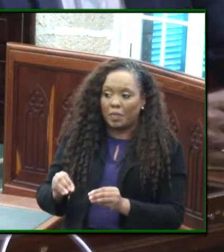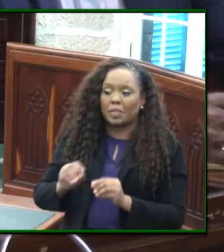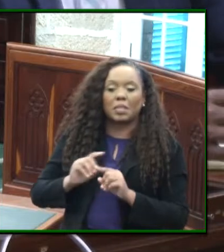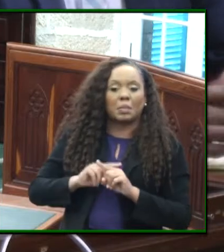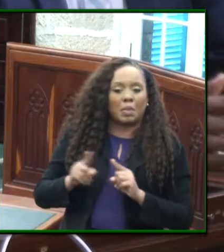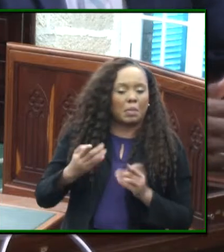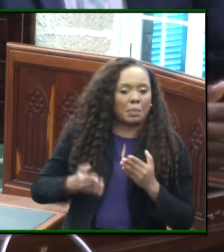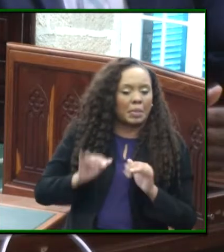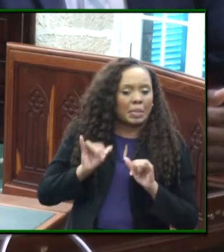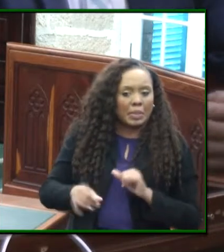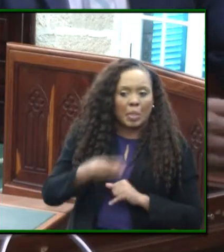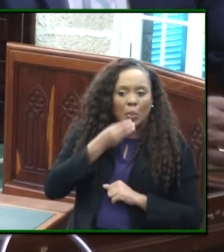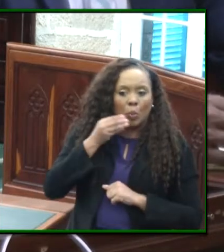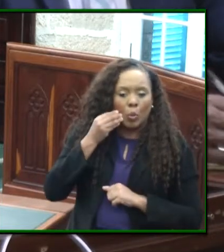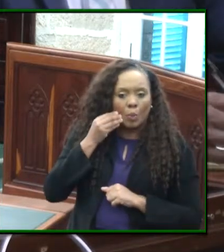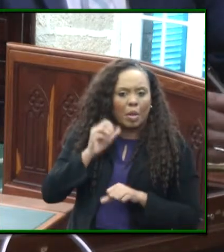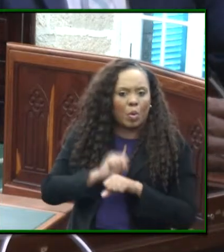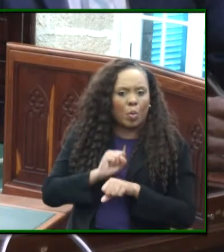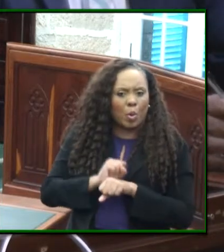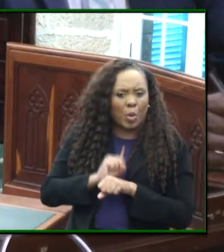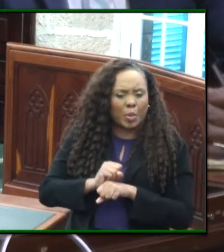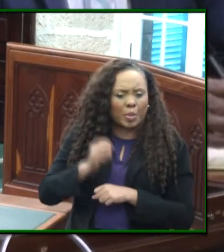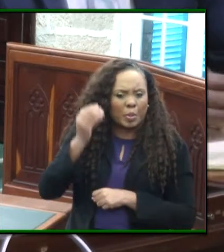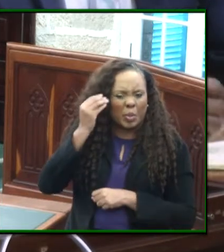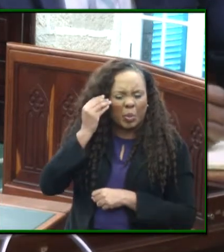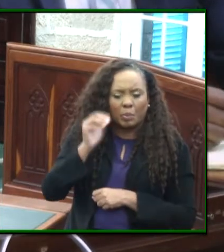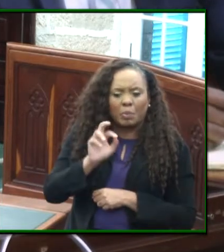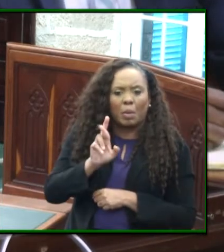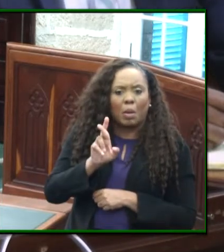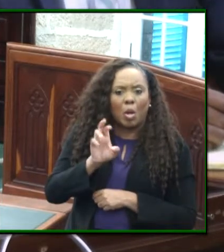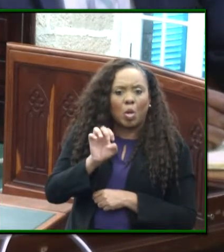A number of individuals were